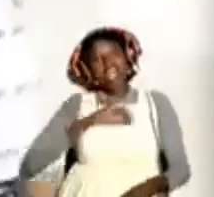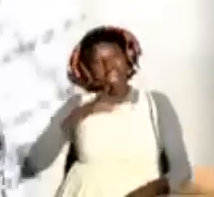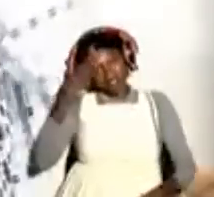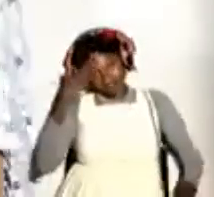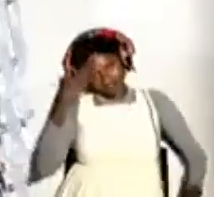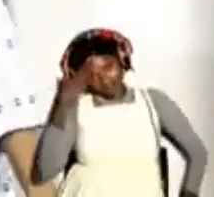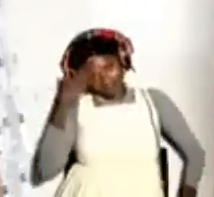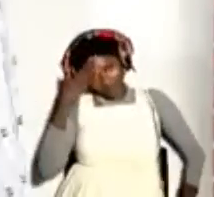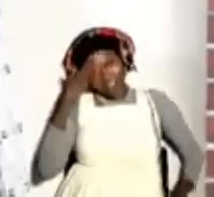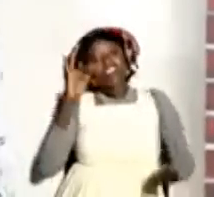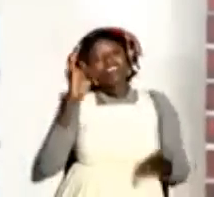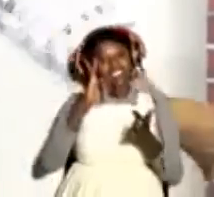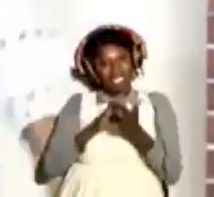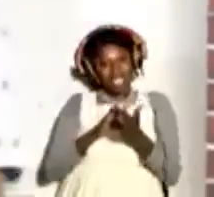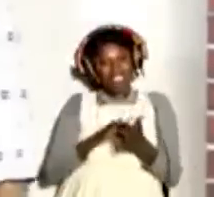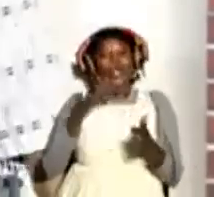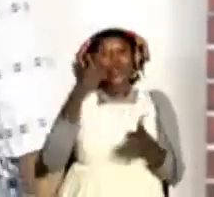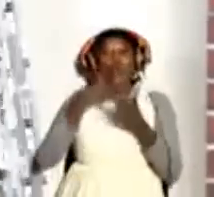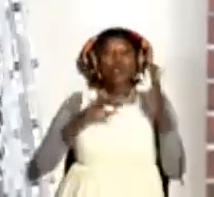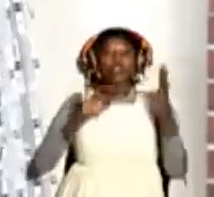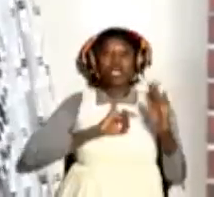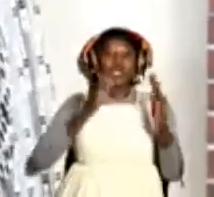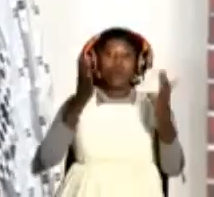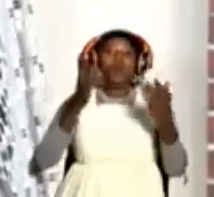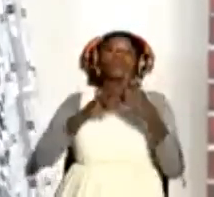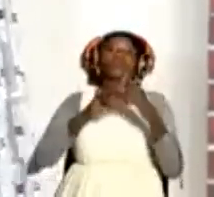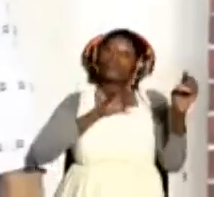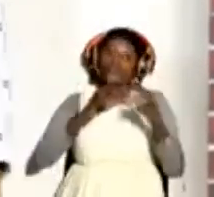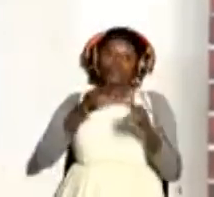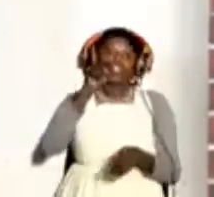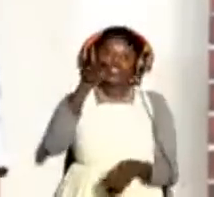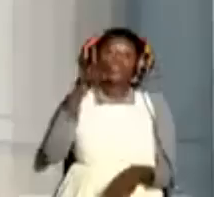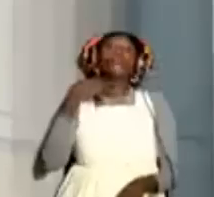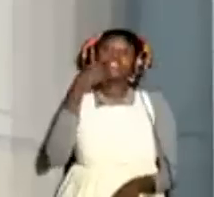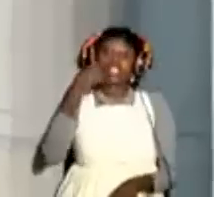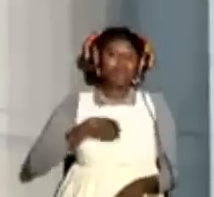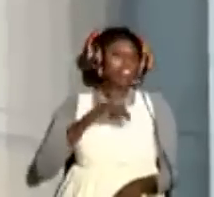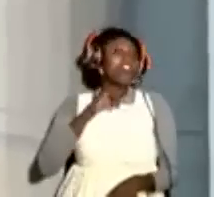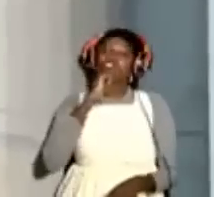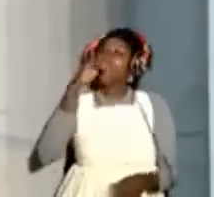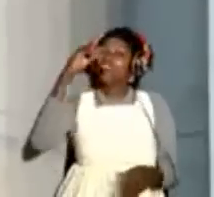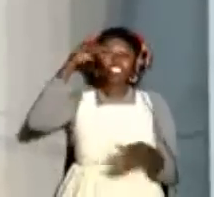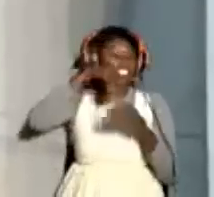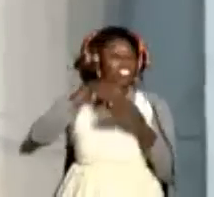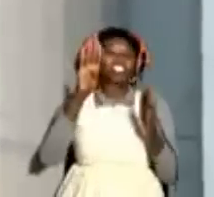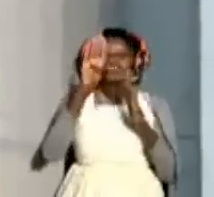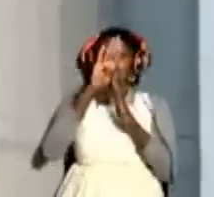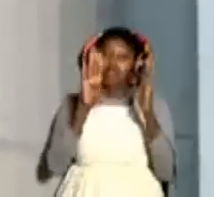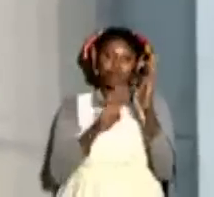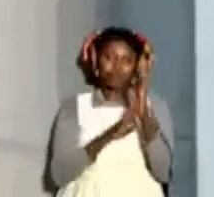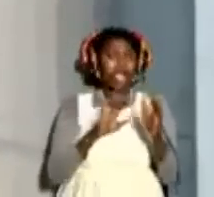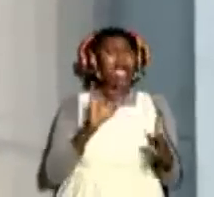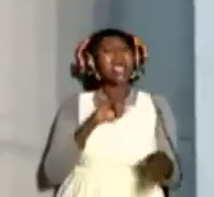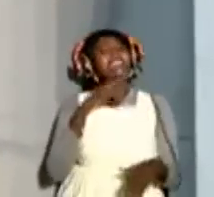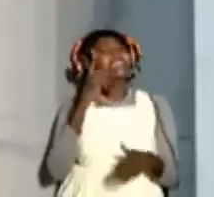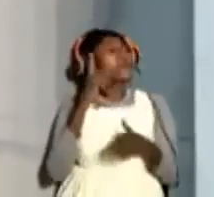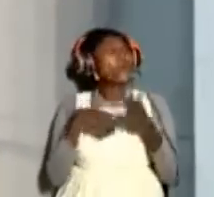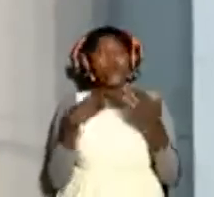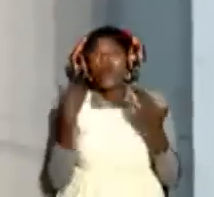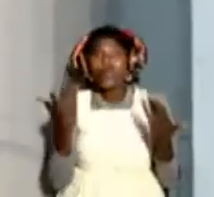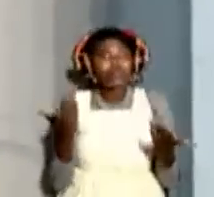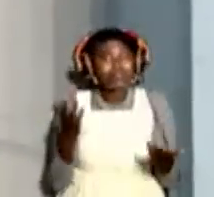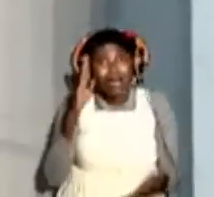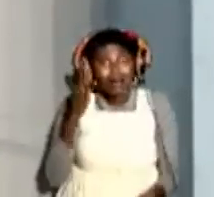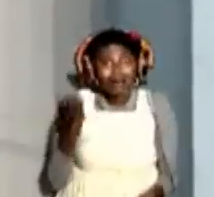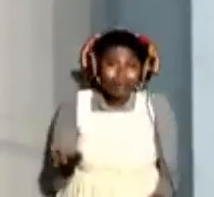I know that what I'm about to do, you will say is not in the Bible." I said, "What are you about to do,